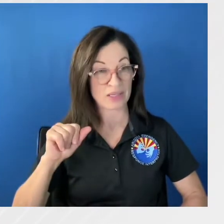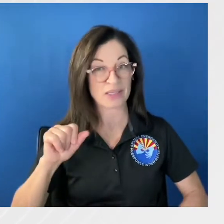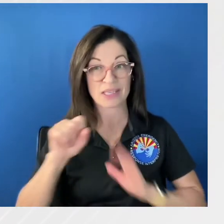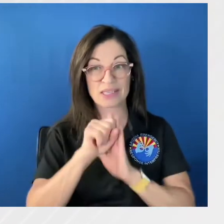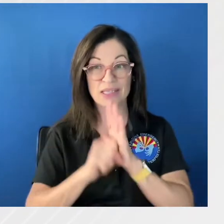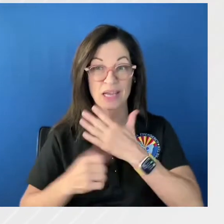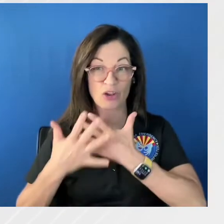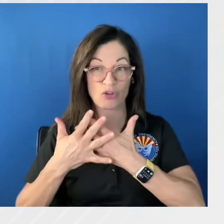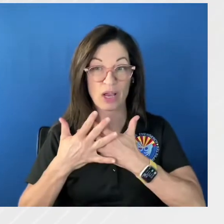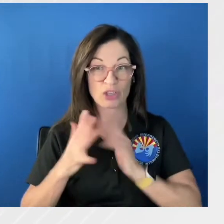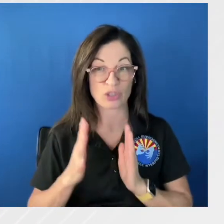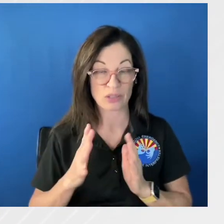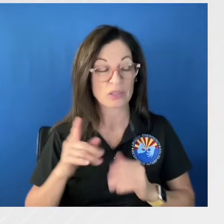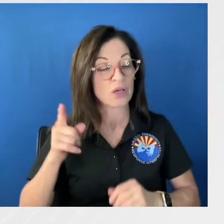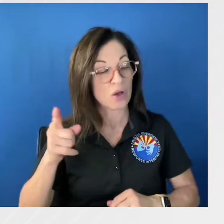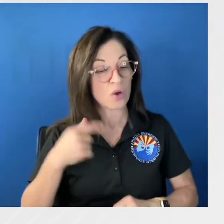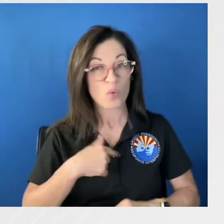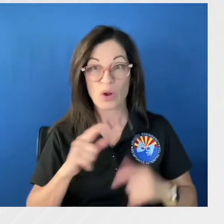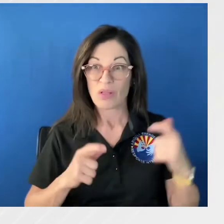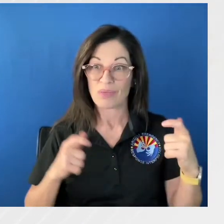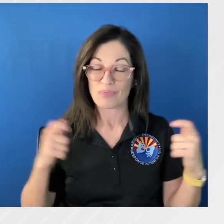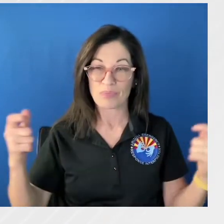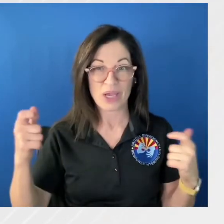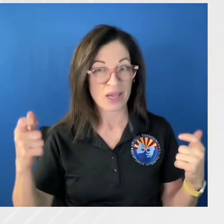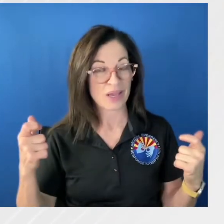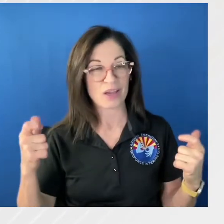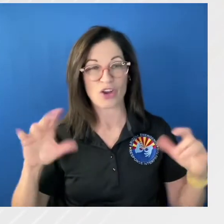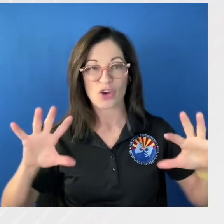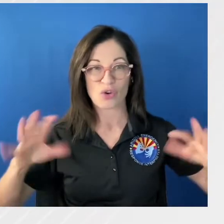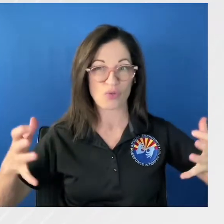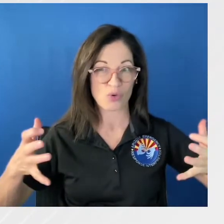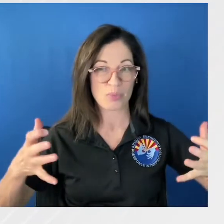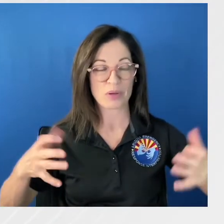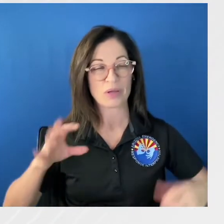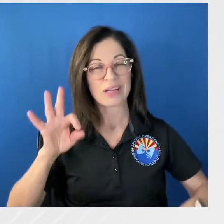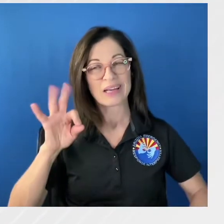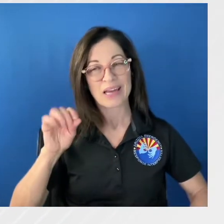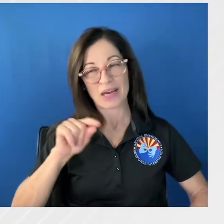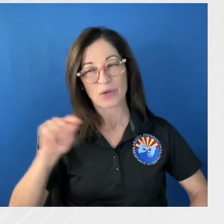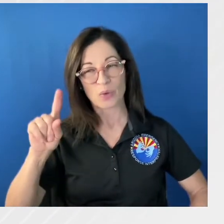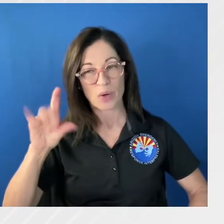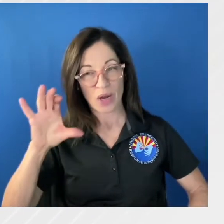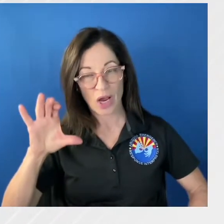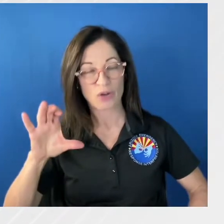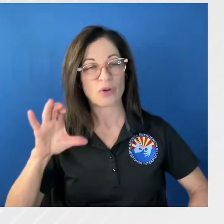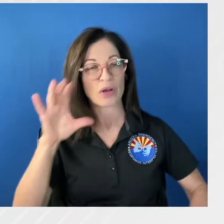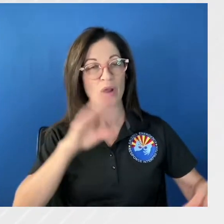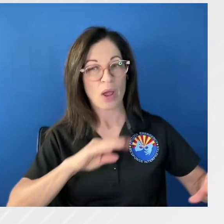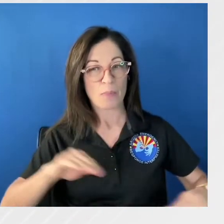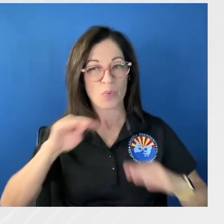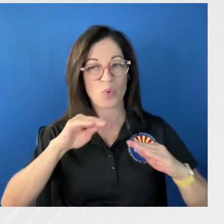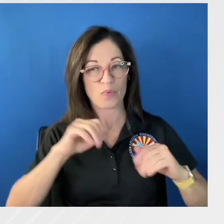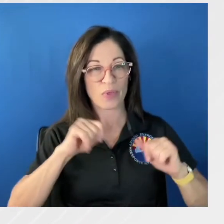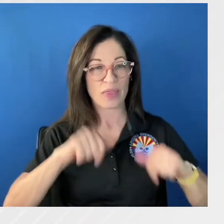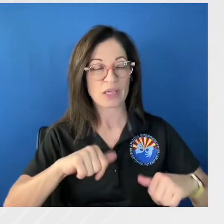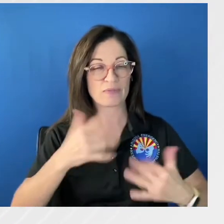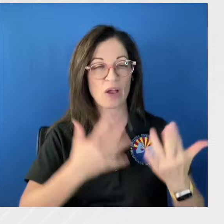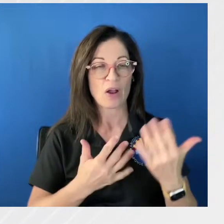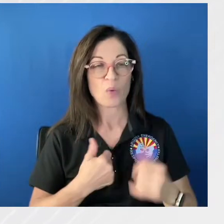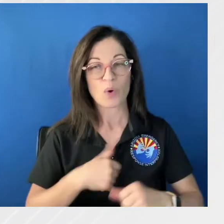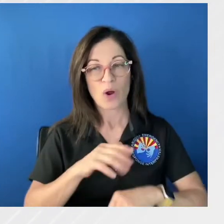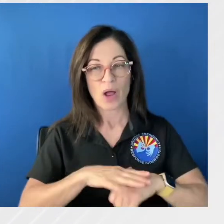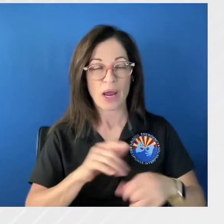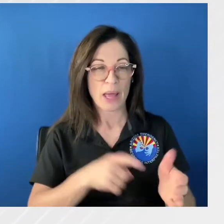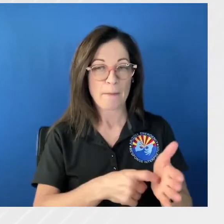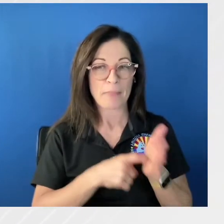really a big, inclusive bunch, and you know, about 90 to 100 of us mobilized with this fire. We were on a mandatory 7-day off.